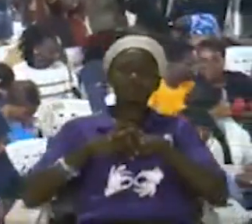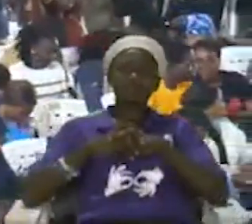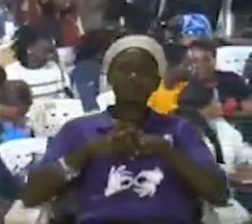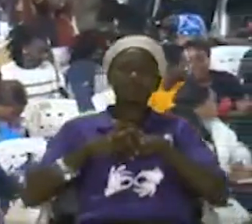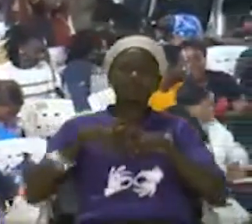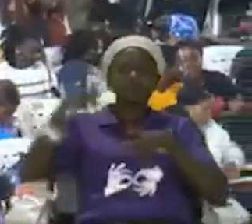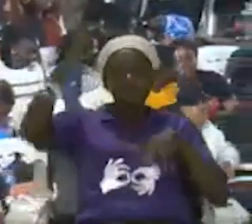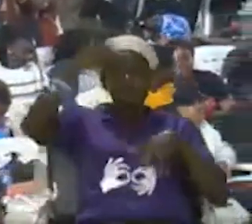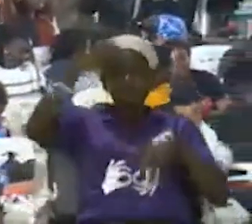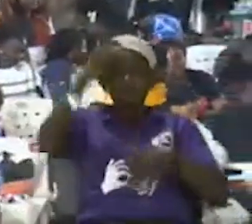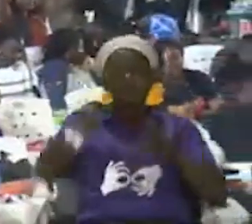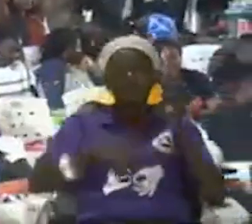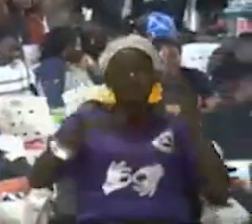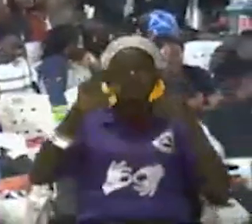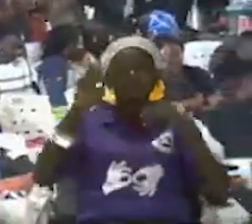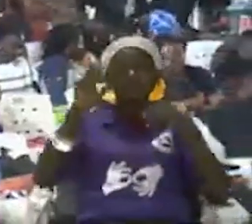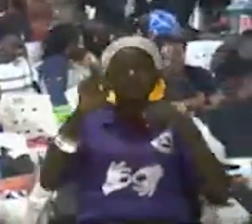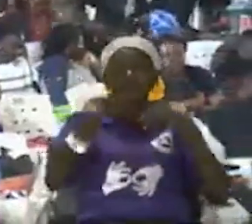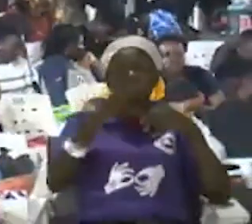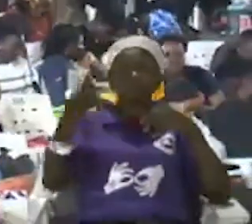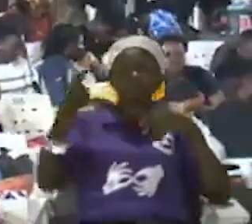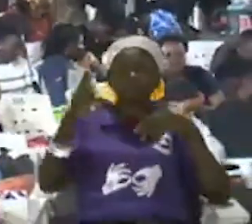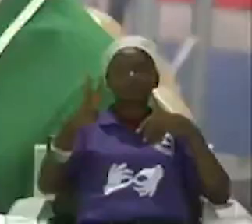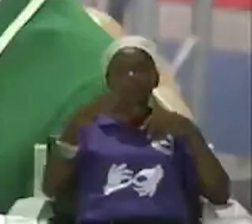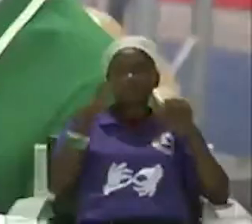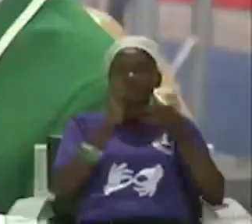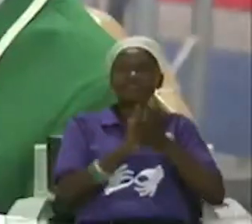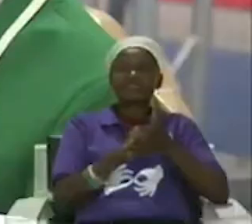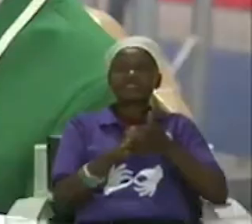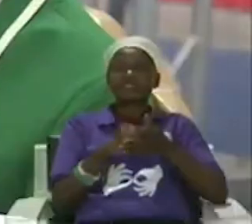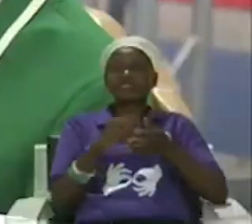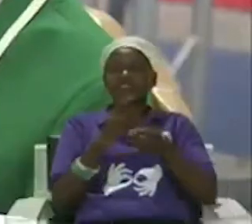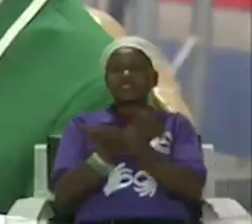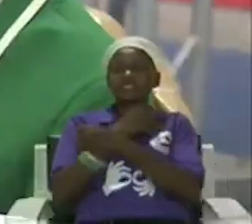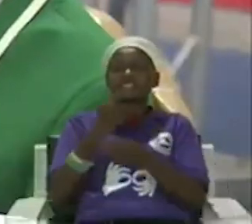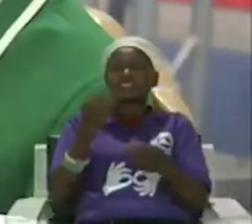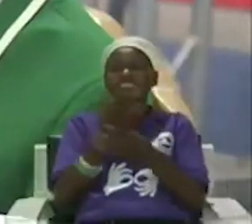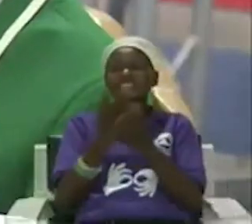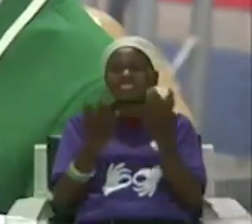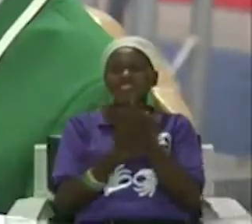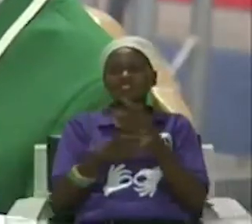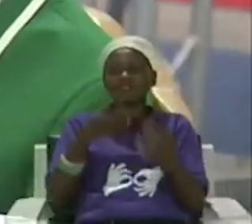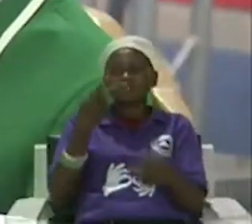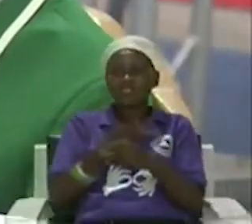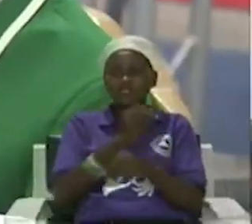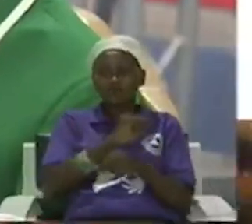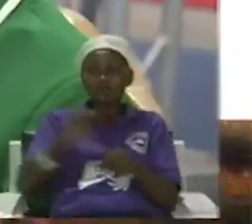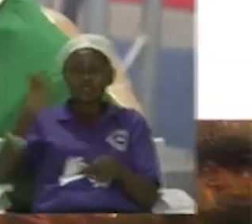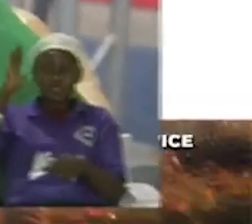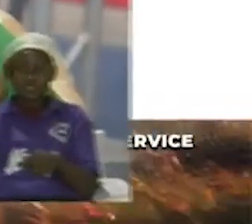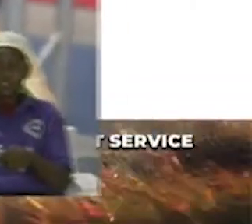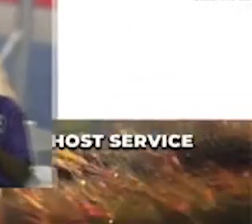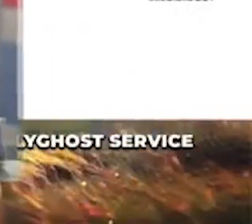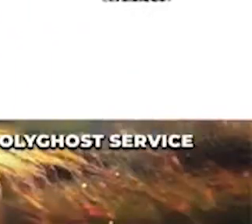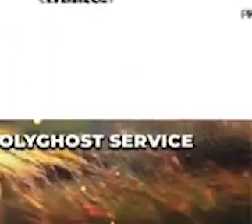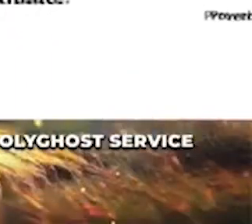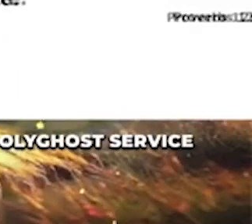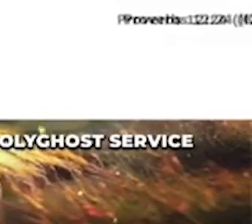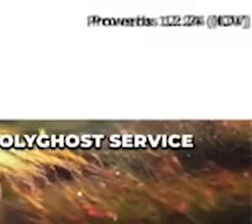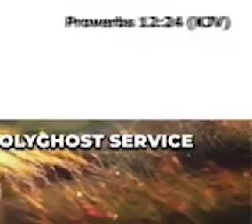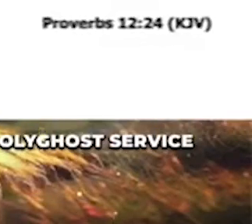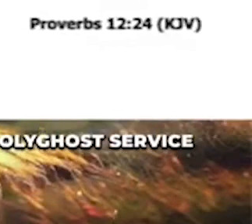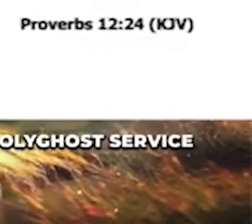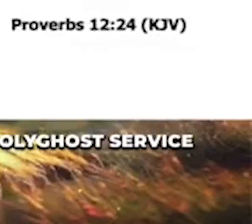Proverbs 12:24 says clearly, the hand of the diligent shall bear rule,